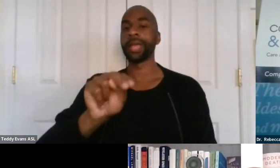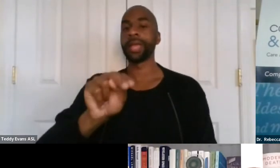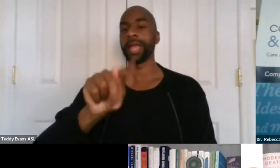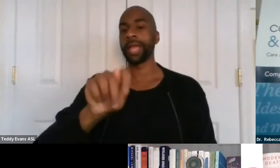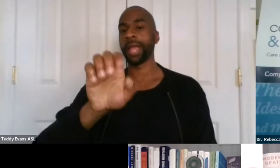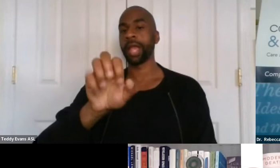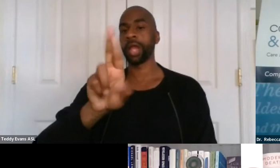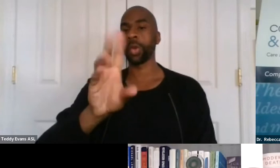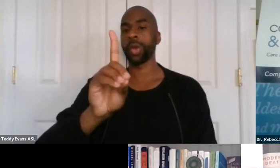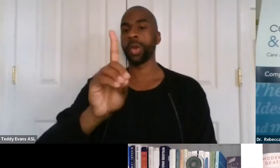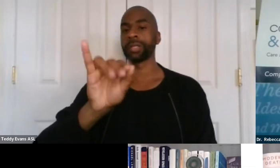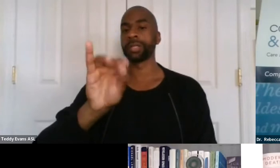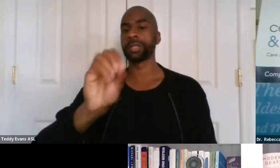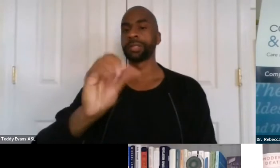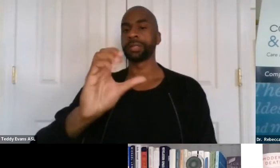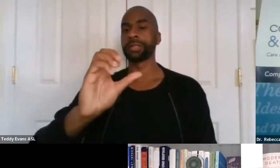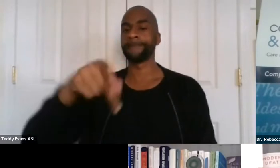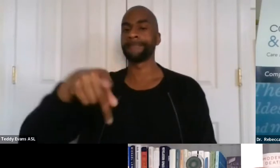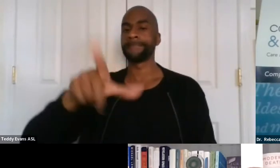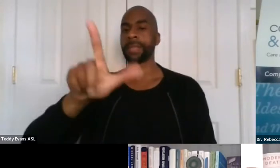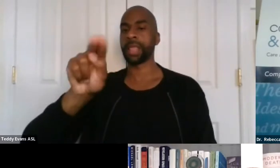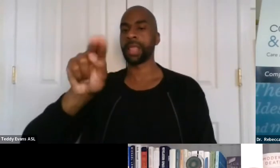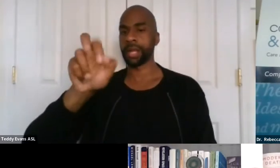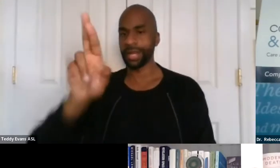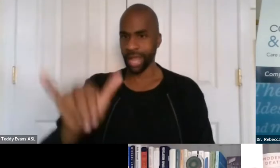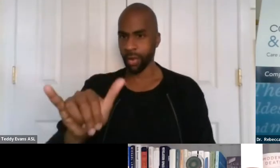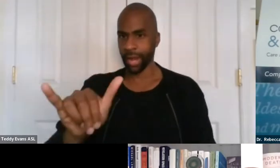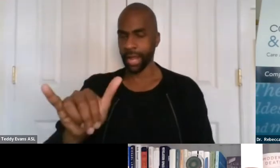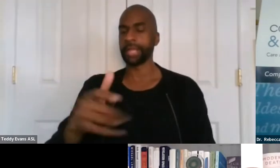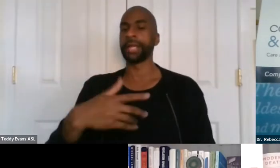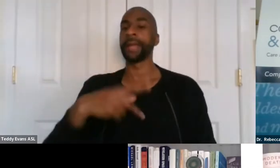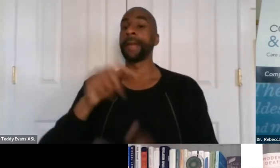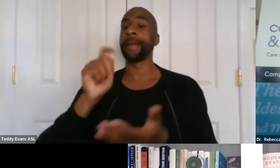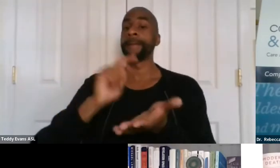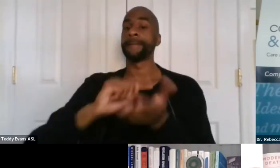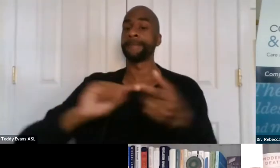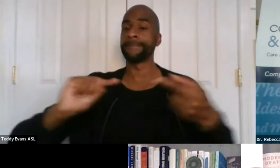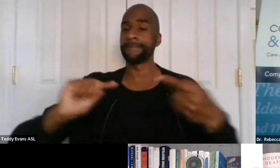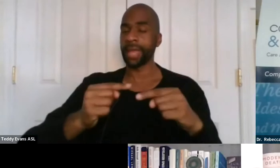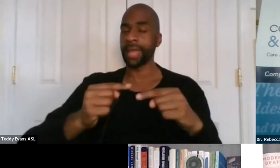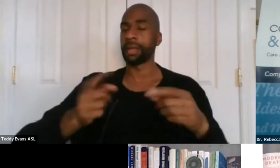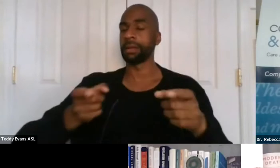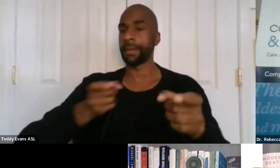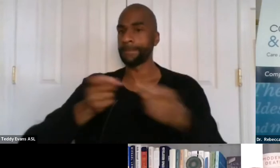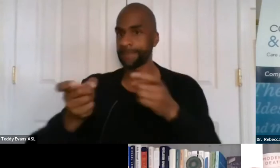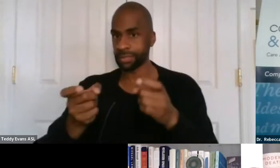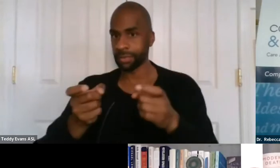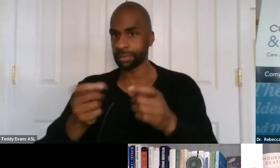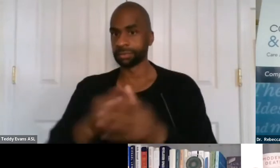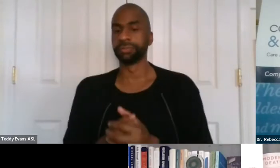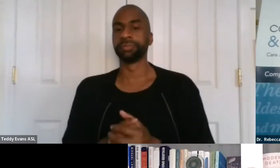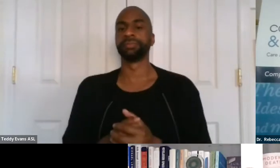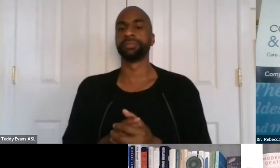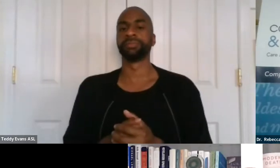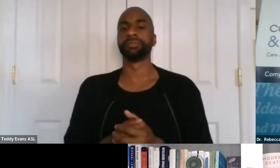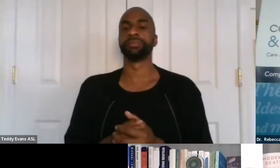that seeking that people receive care not just by one individual or by one surgeon or by one pain physician,